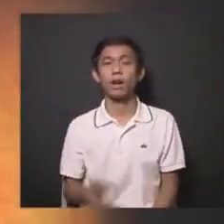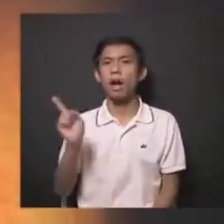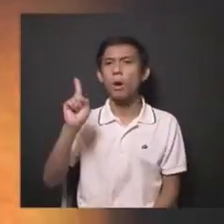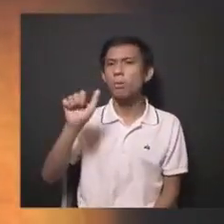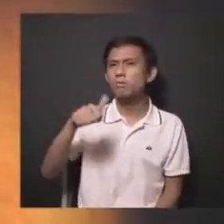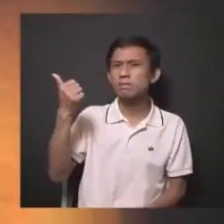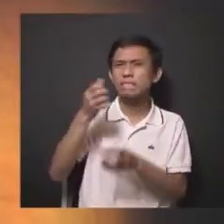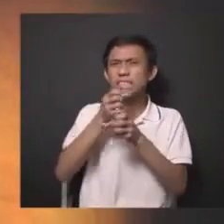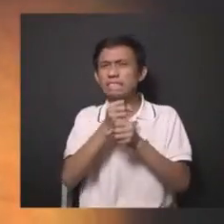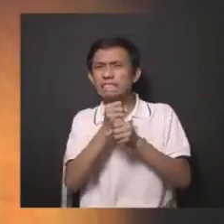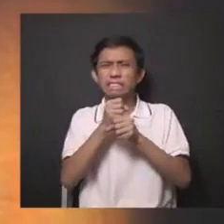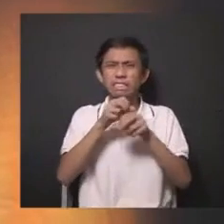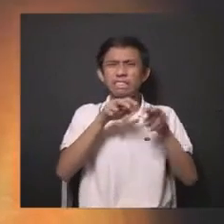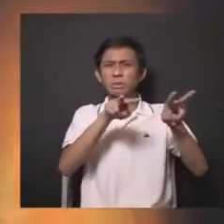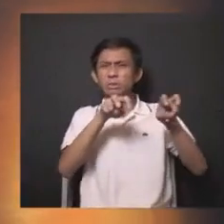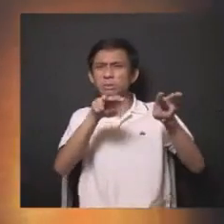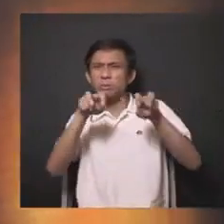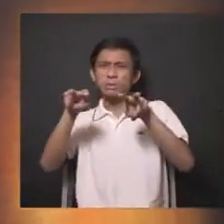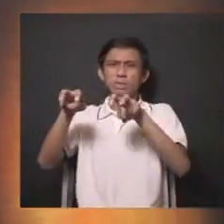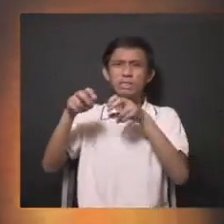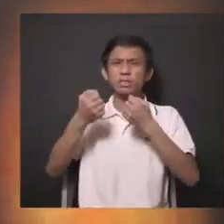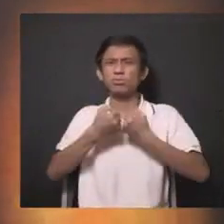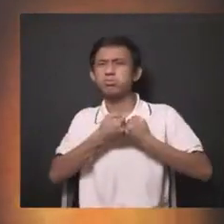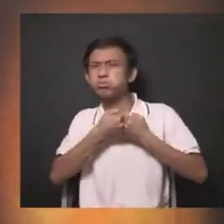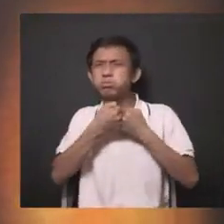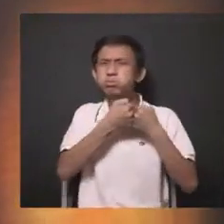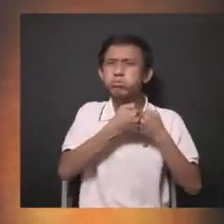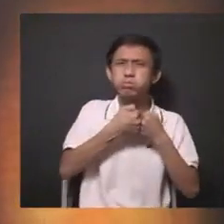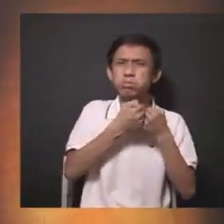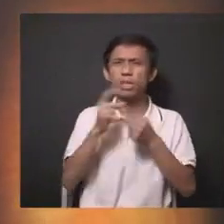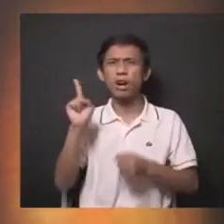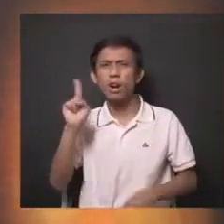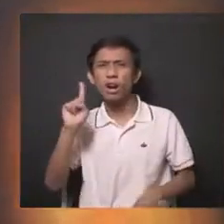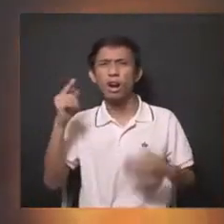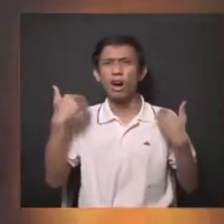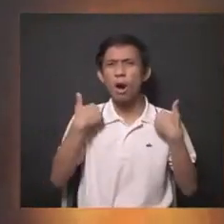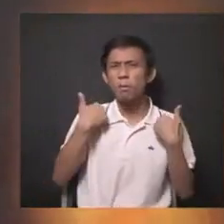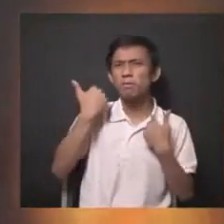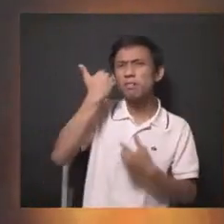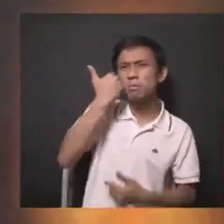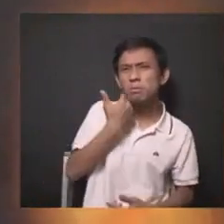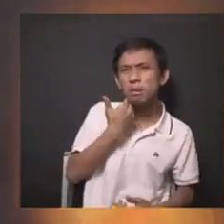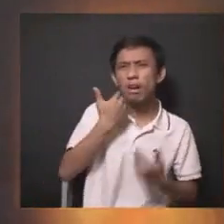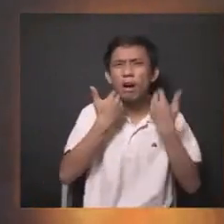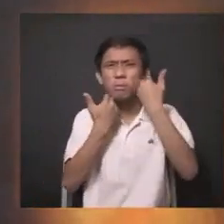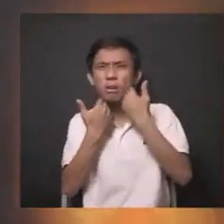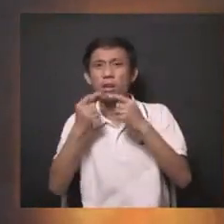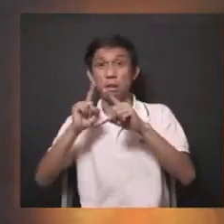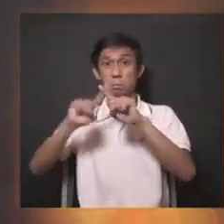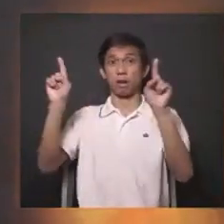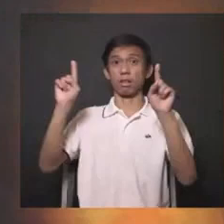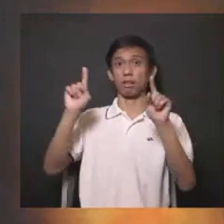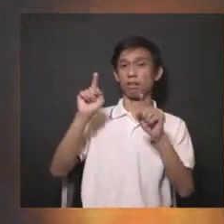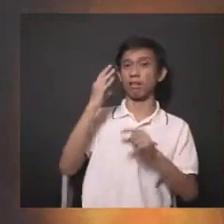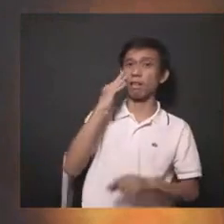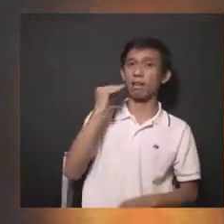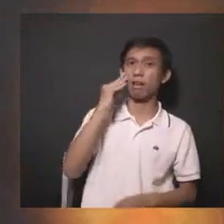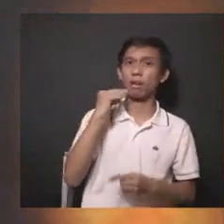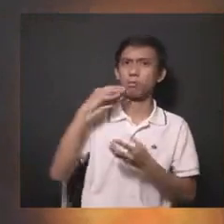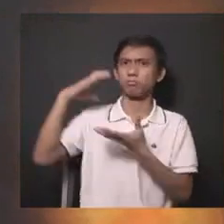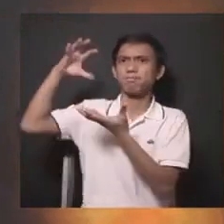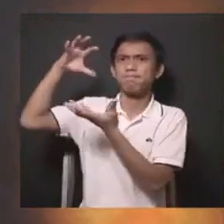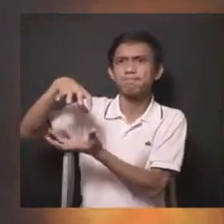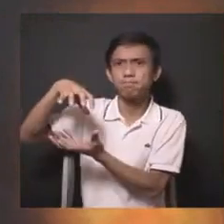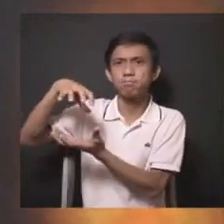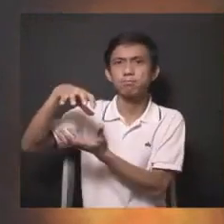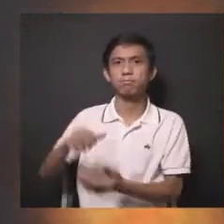You're struggling because you think that there's scarcity. But you will never experience abundance like no other if